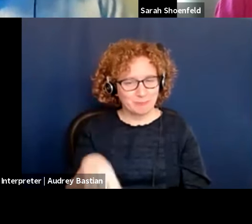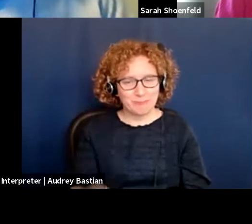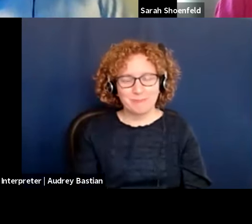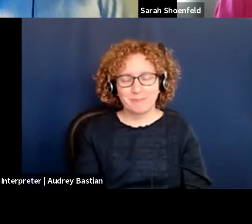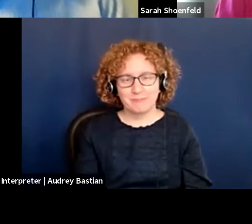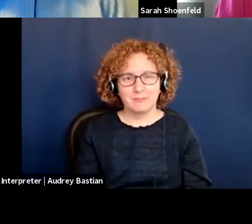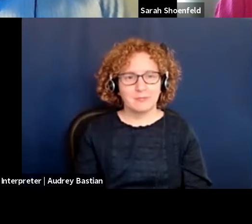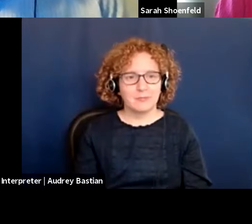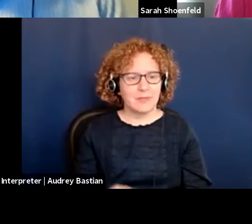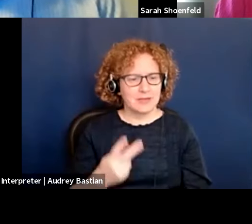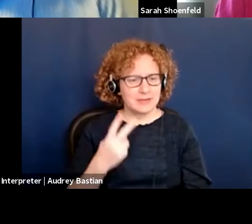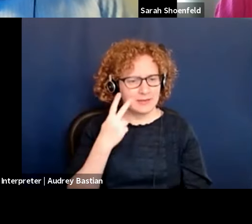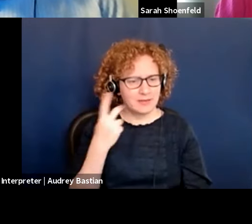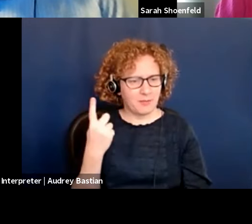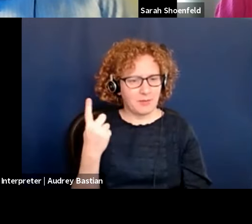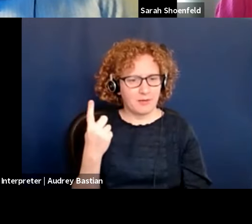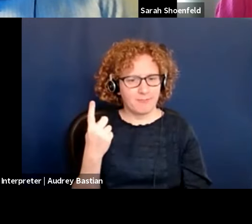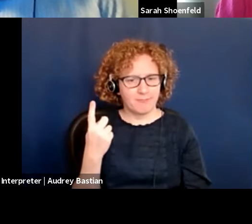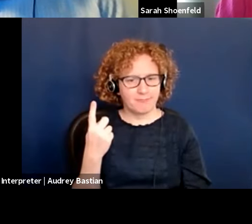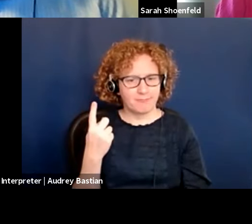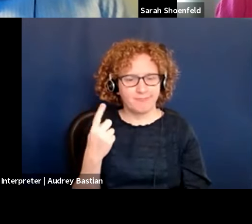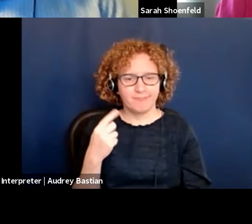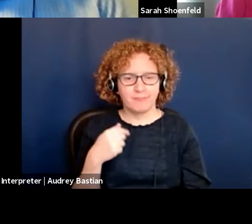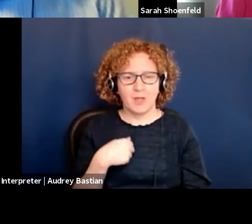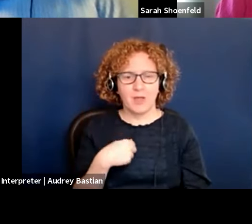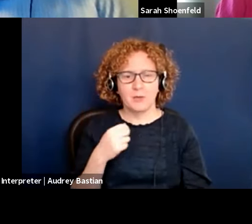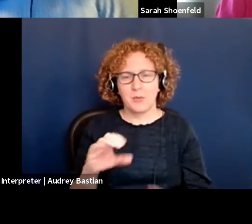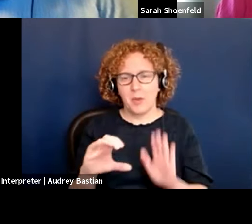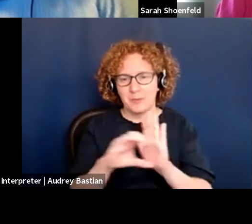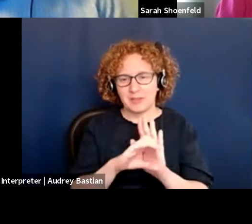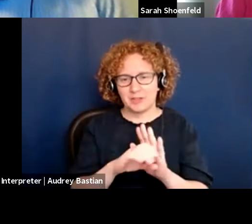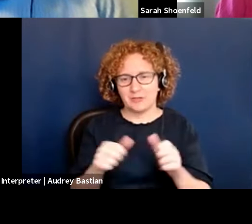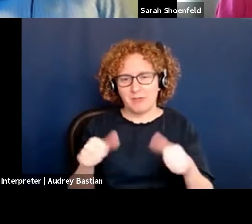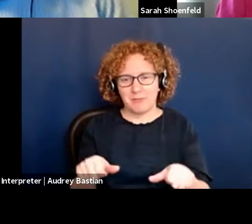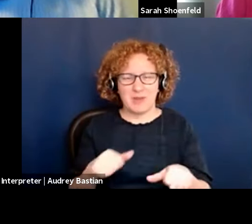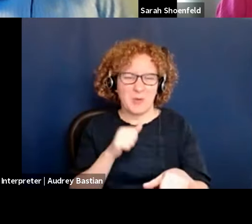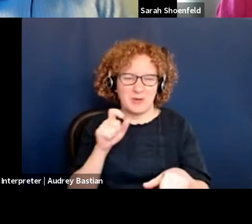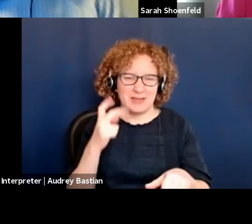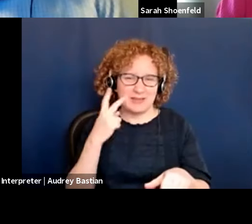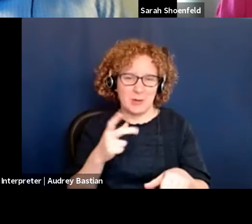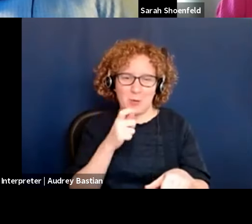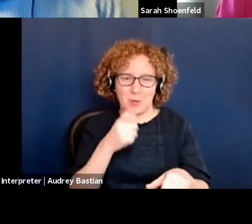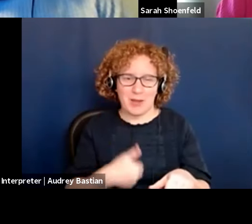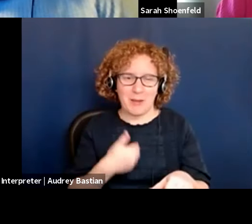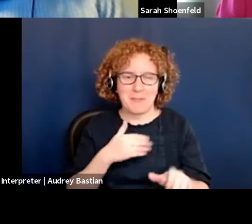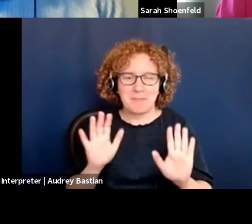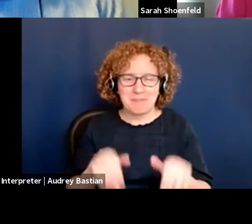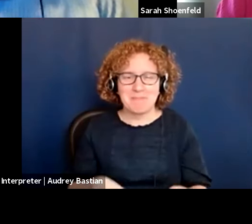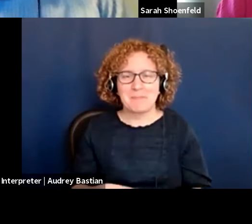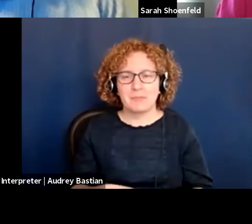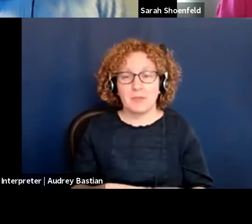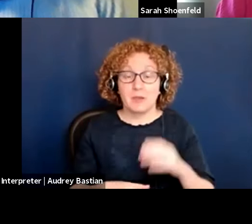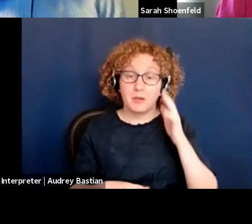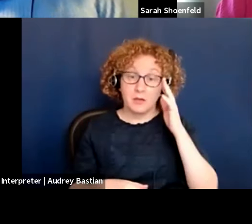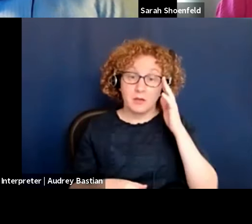Let me see something. I was gonna put my picture up, but anyway, you don't need to see who I am. The